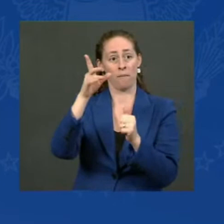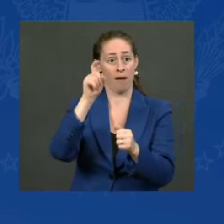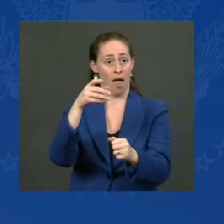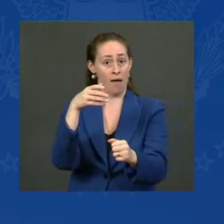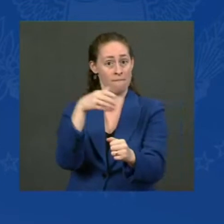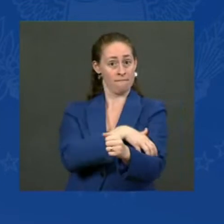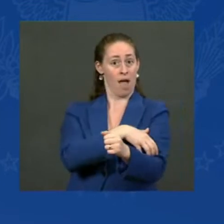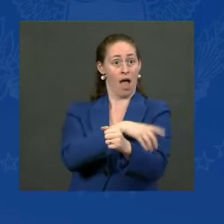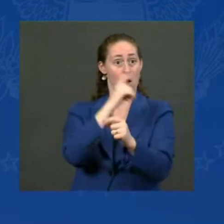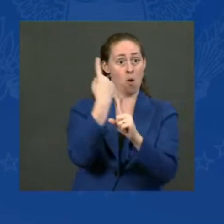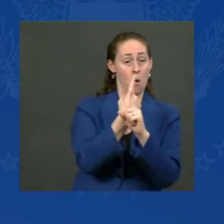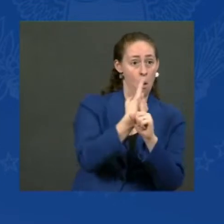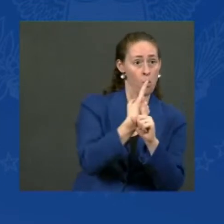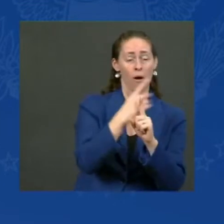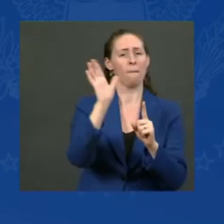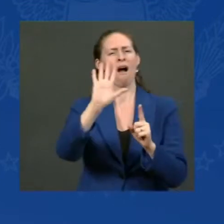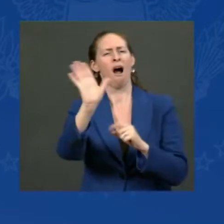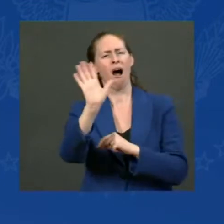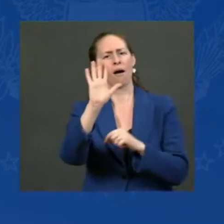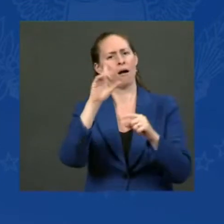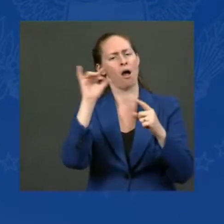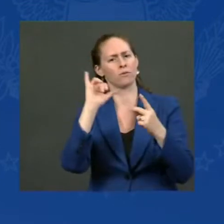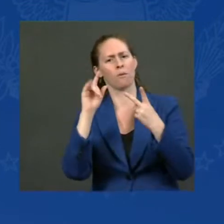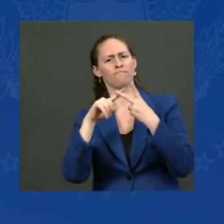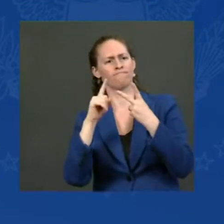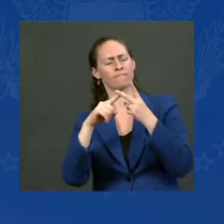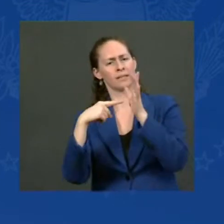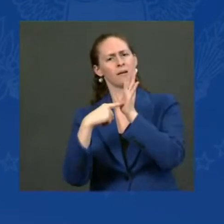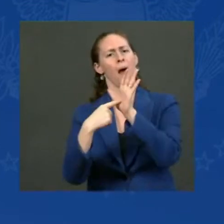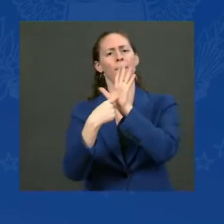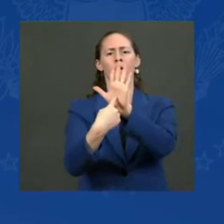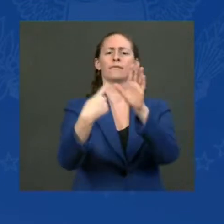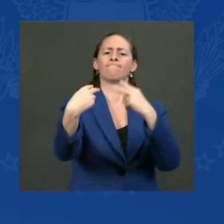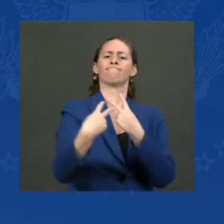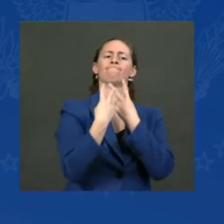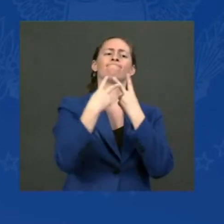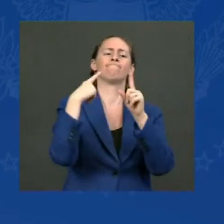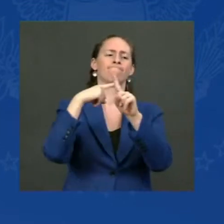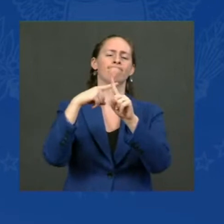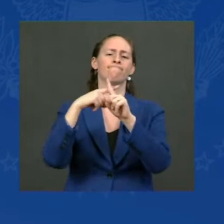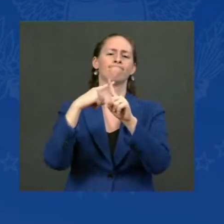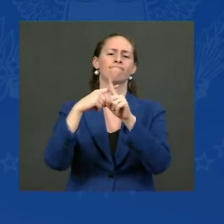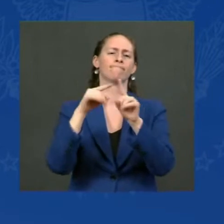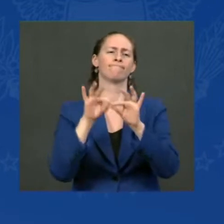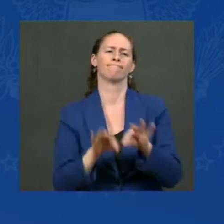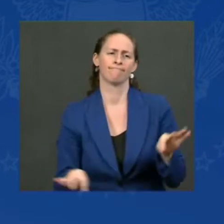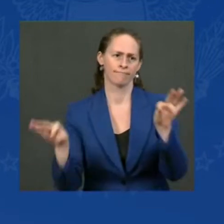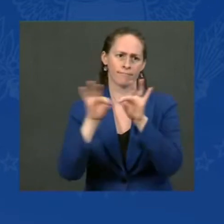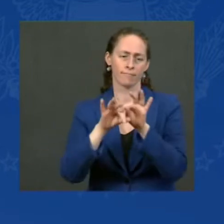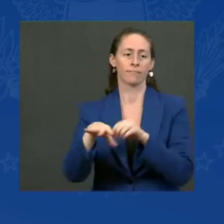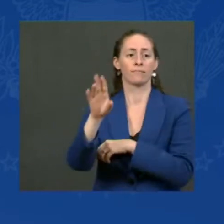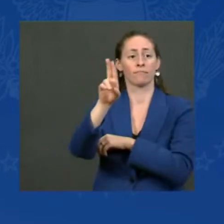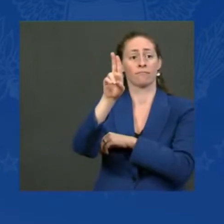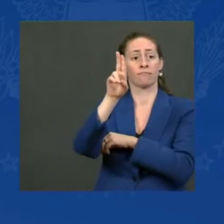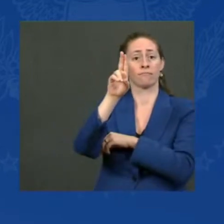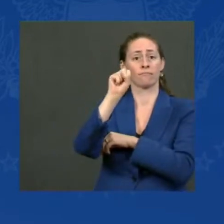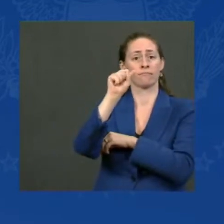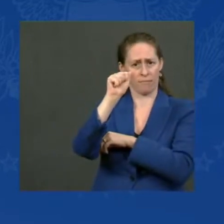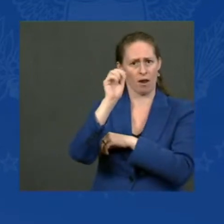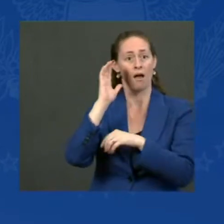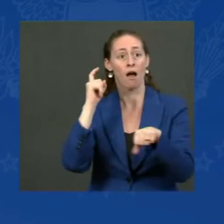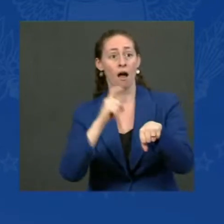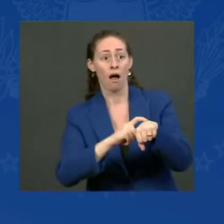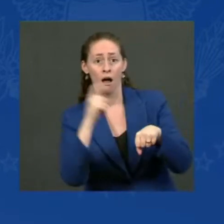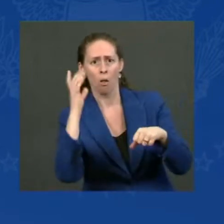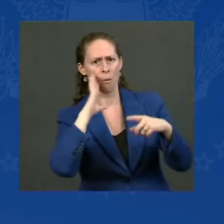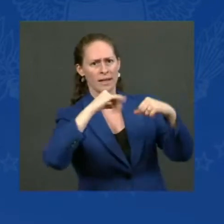example. Make no mistake, the United States will continue to defend ourselves, our allies, and our interests